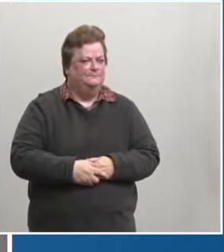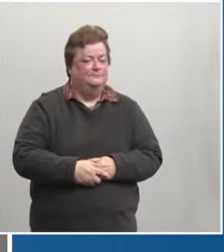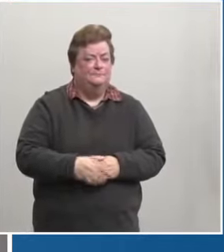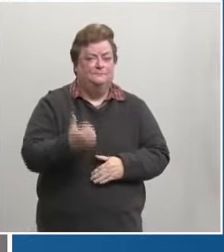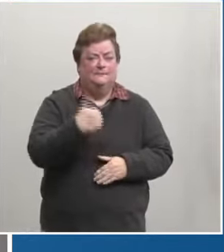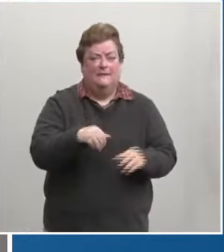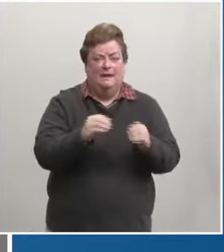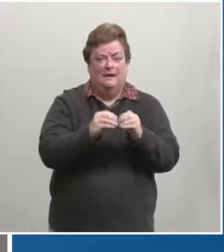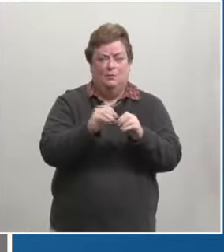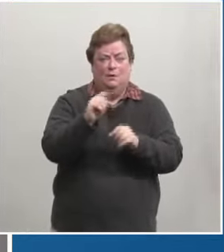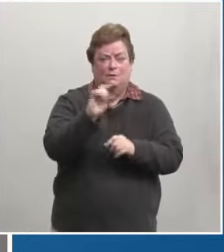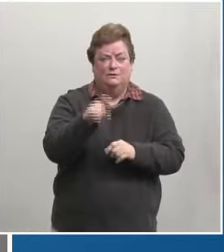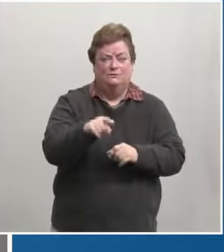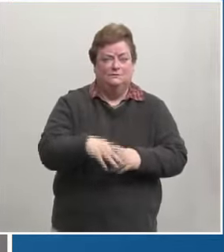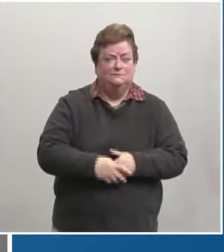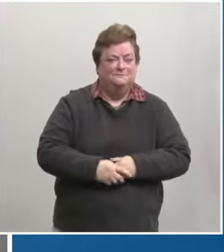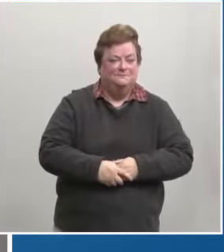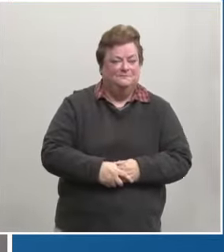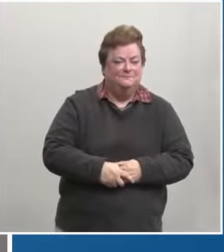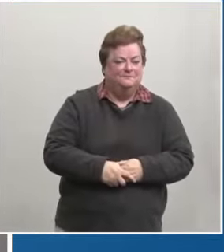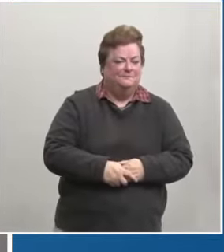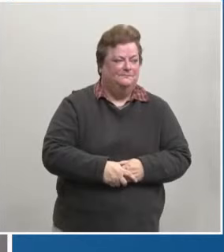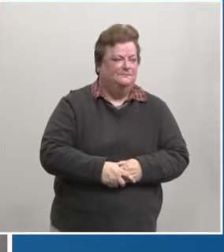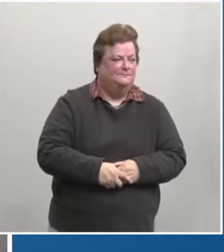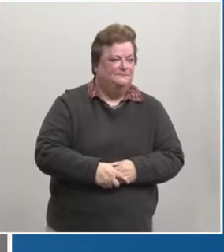Any other questions?